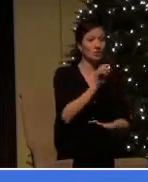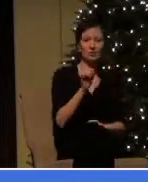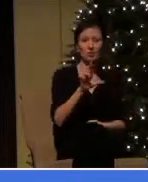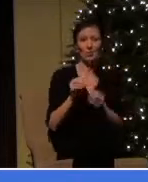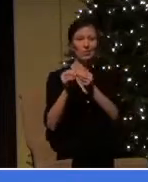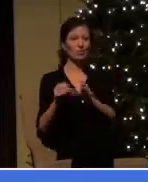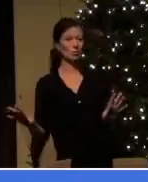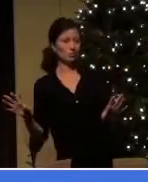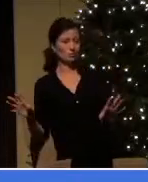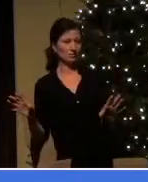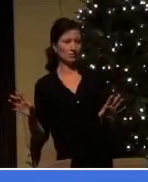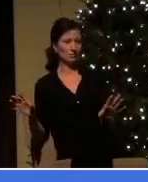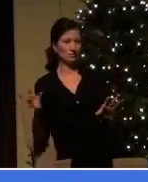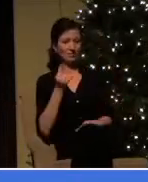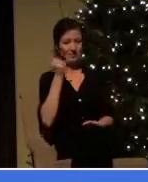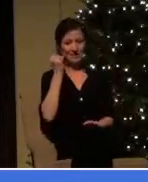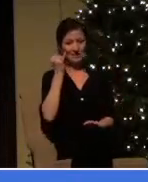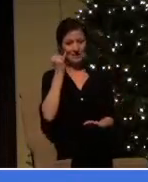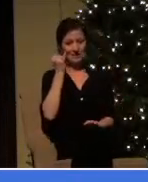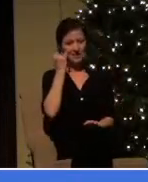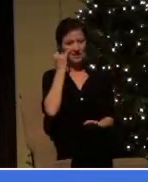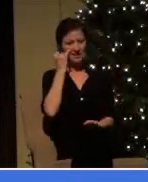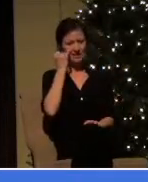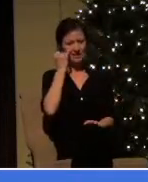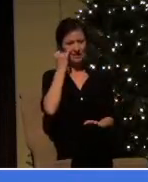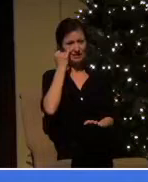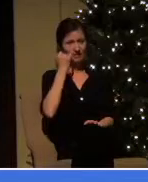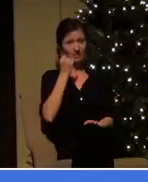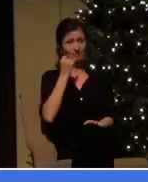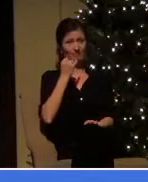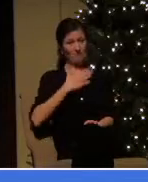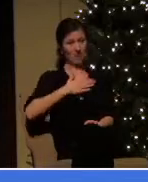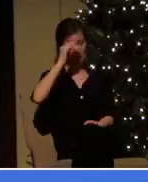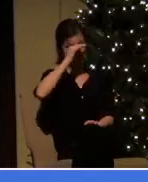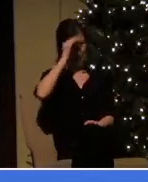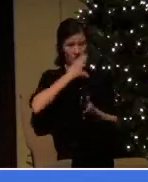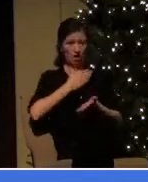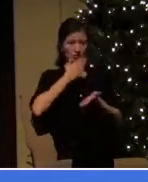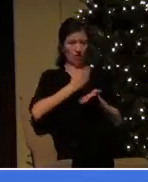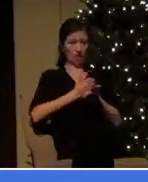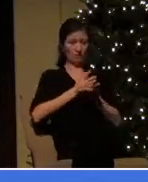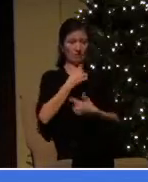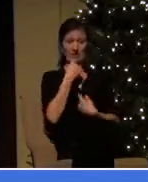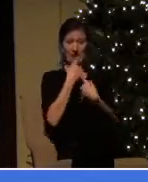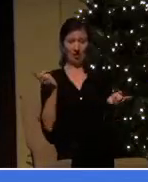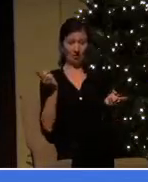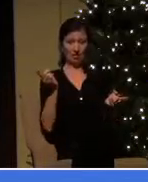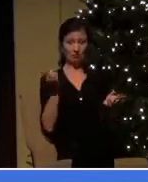And so if I don't know, if I stop giving you my opinion, pretty soon I have no